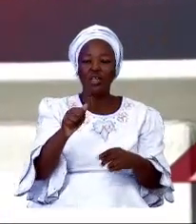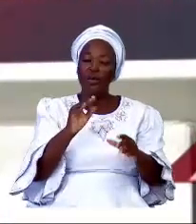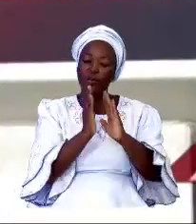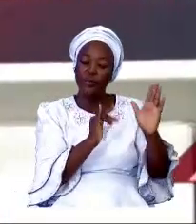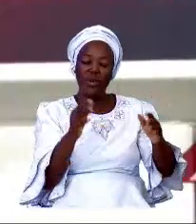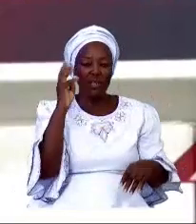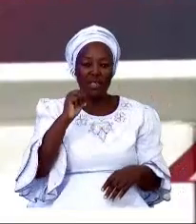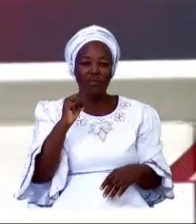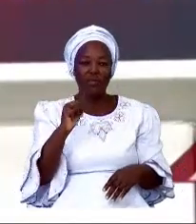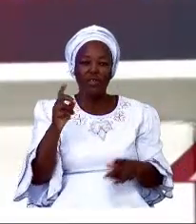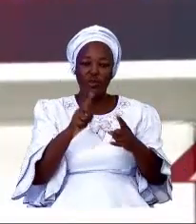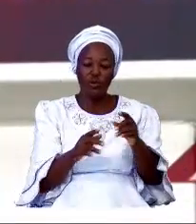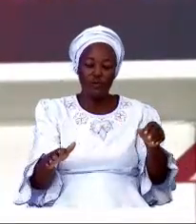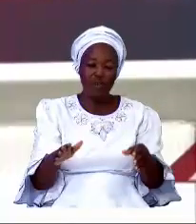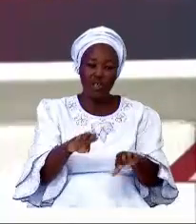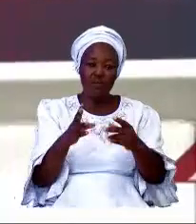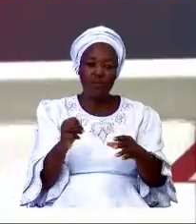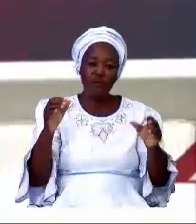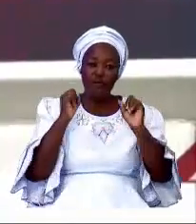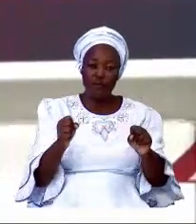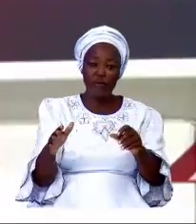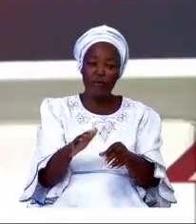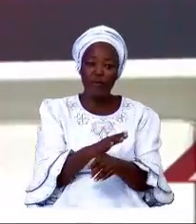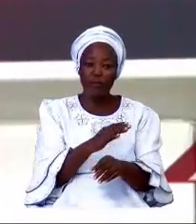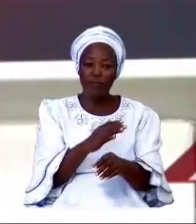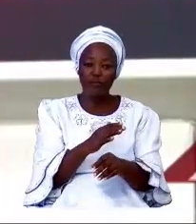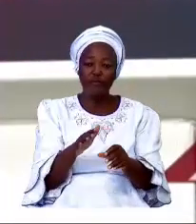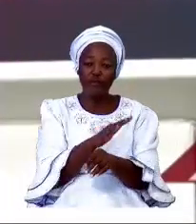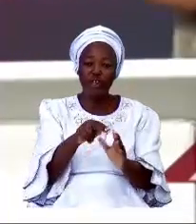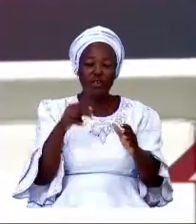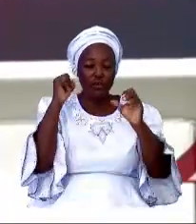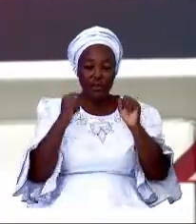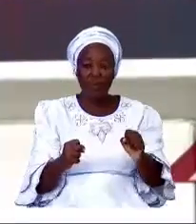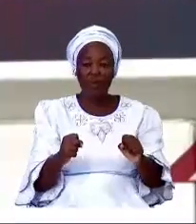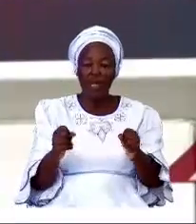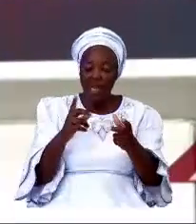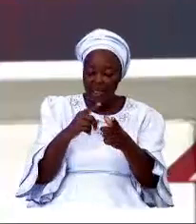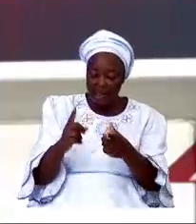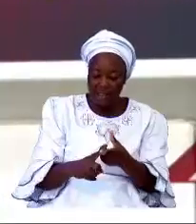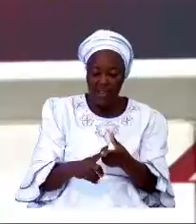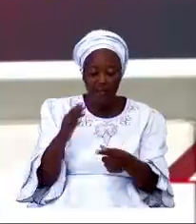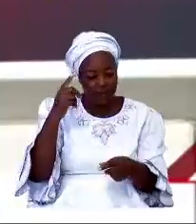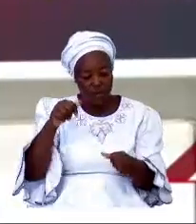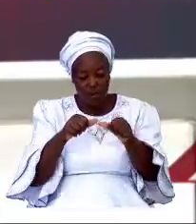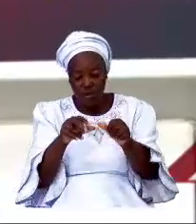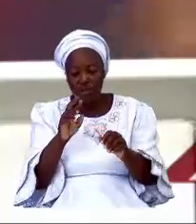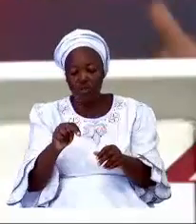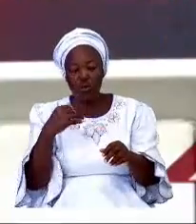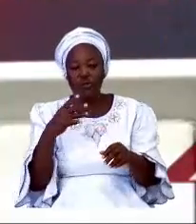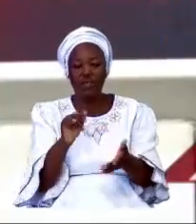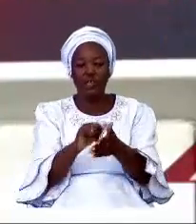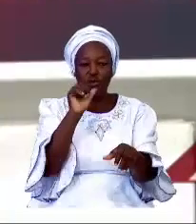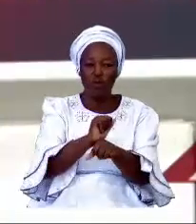him to empower him for the continuation of Elijah's ministry